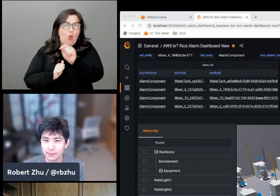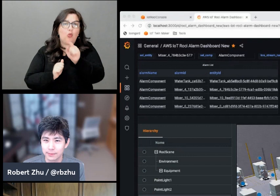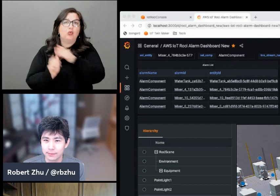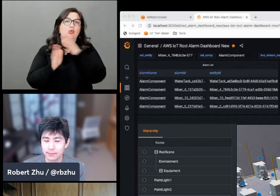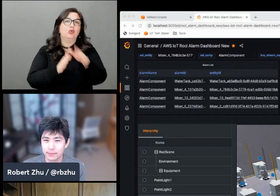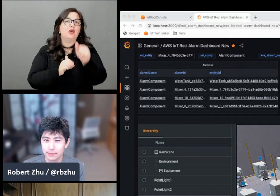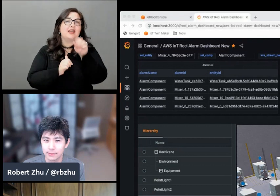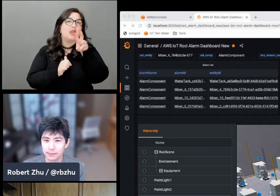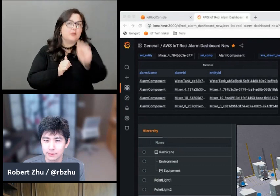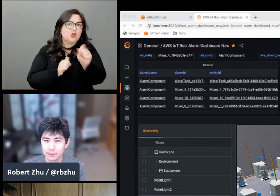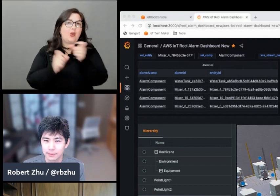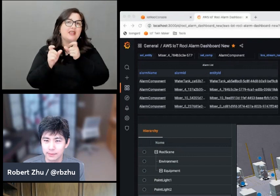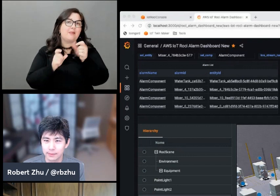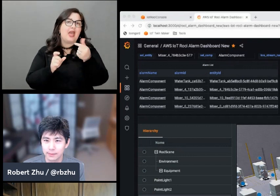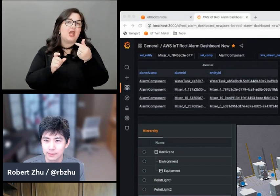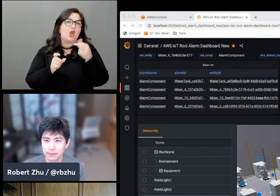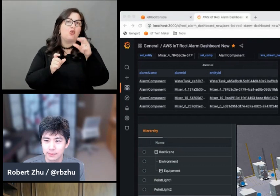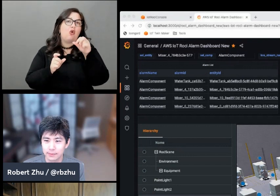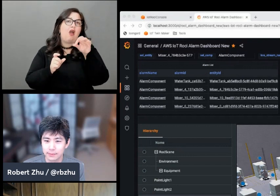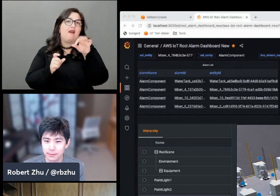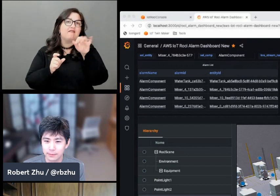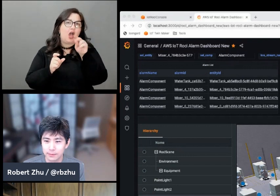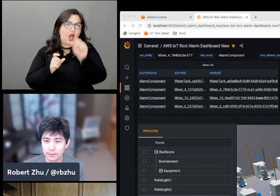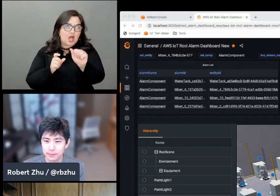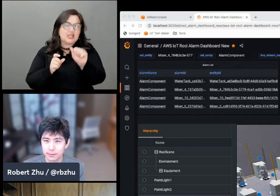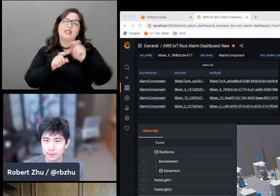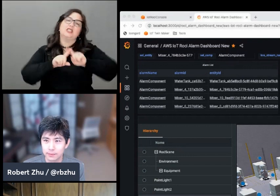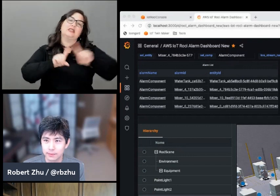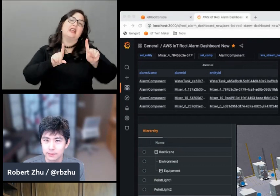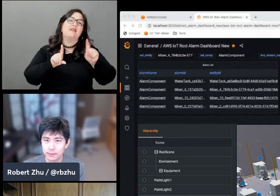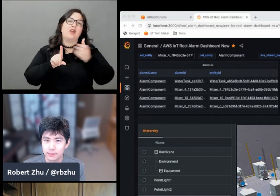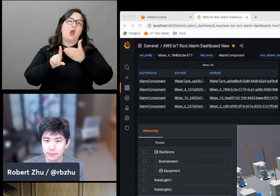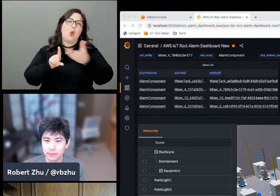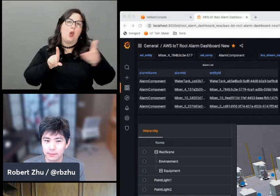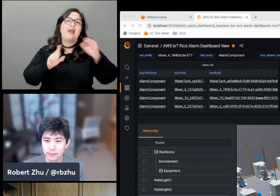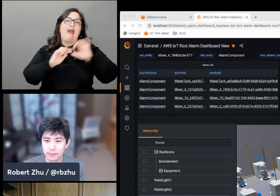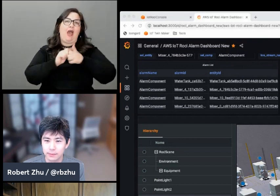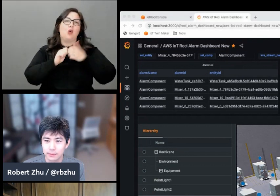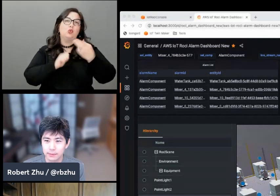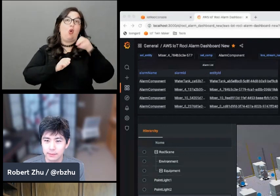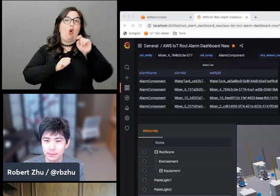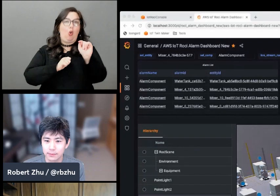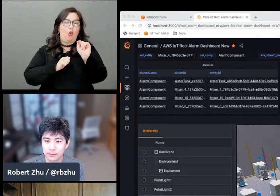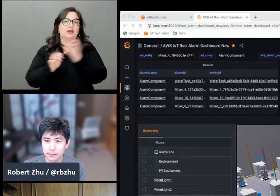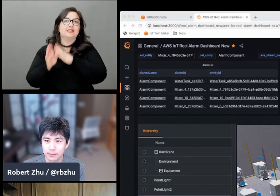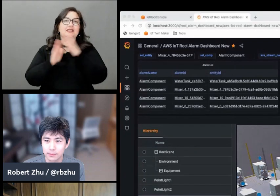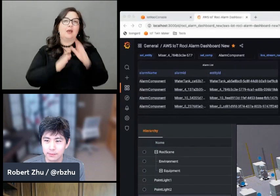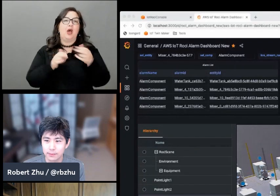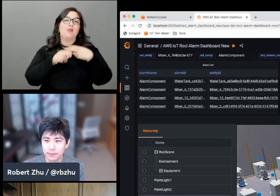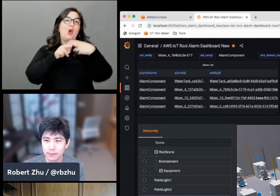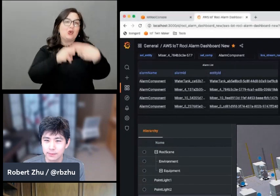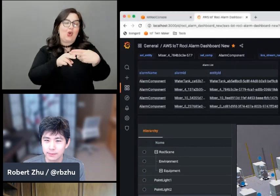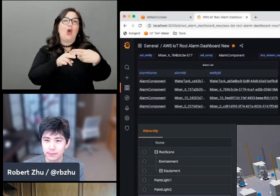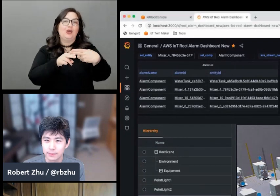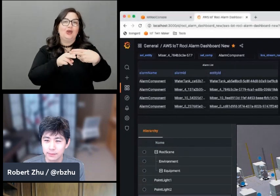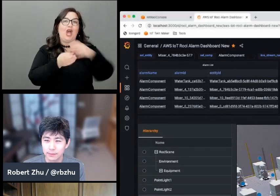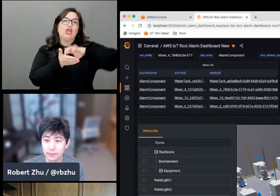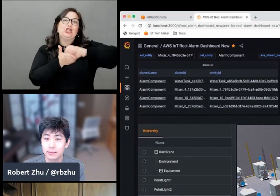managed Grafana. There's lots of ways to host it. And what I'm showing here is a cookie factory. It's actually a